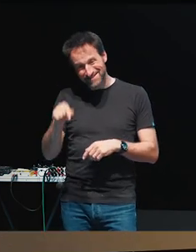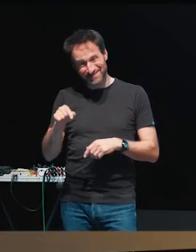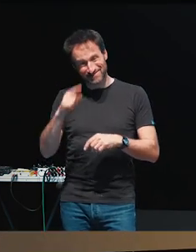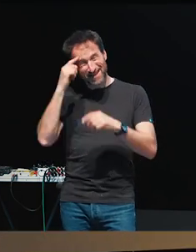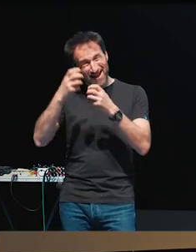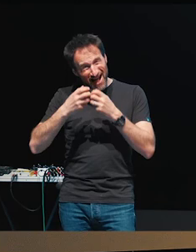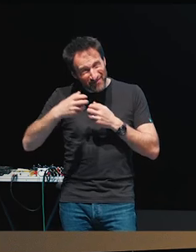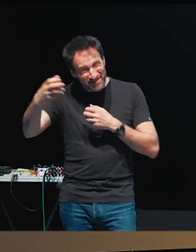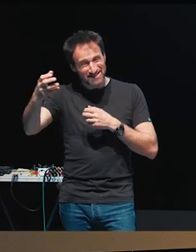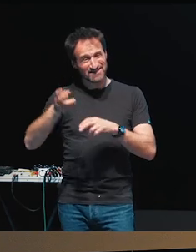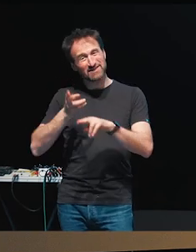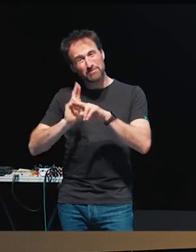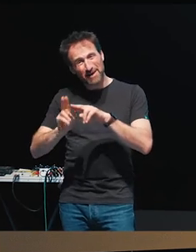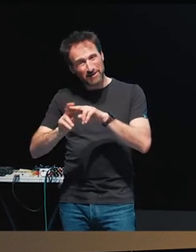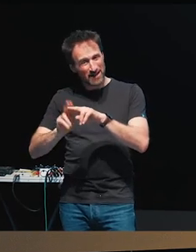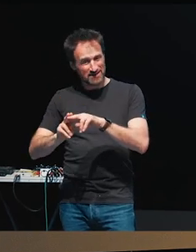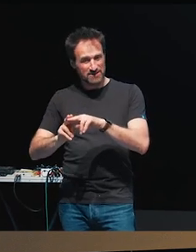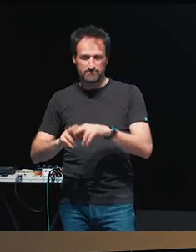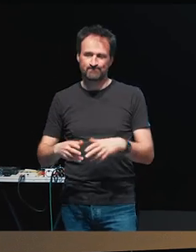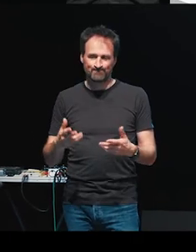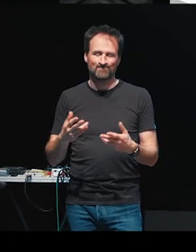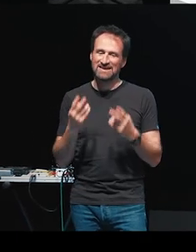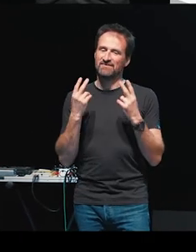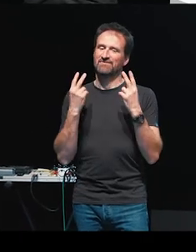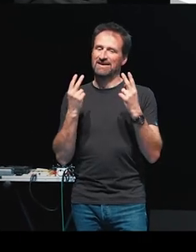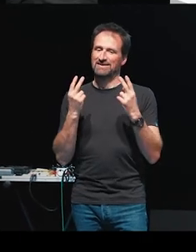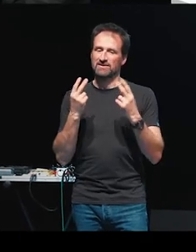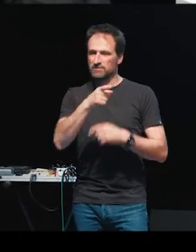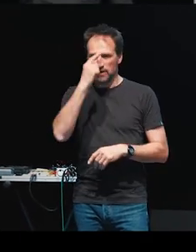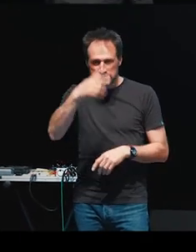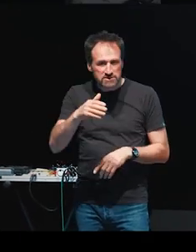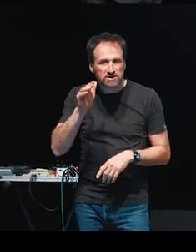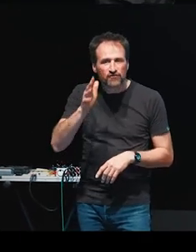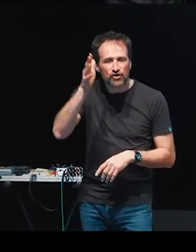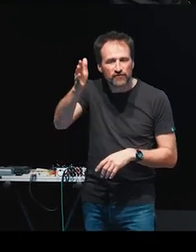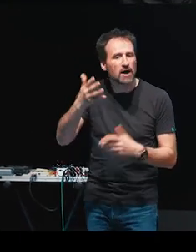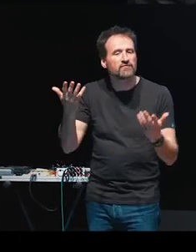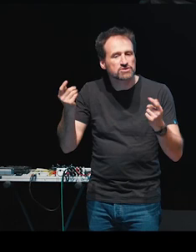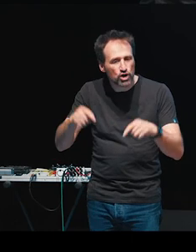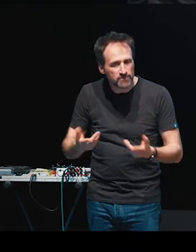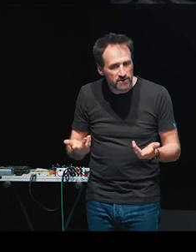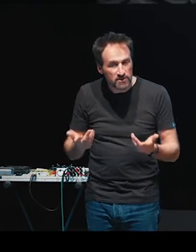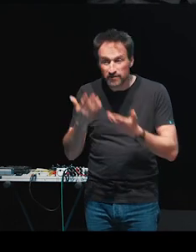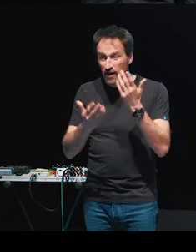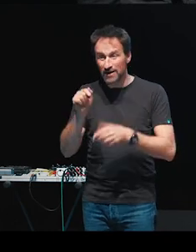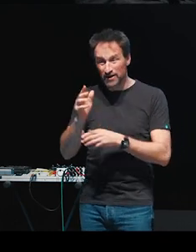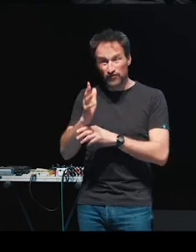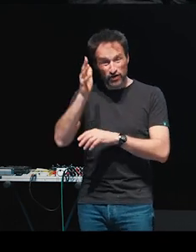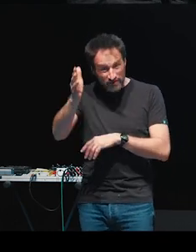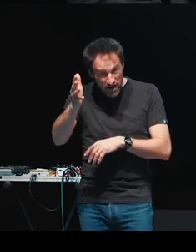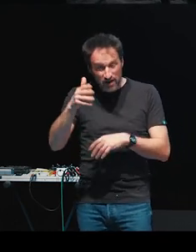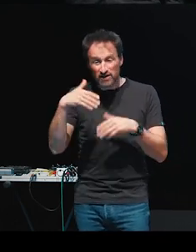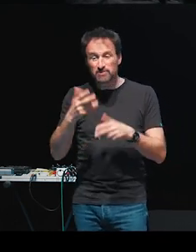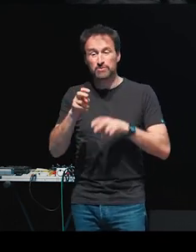vital because no one knows what we will have in 5 years. Perhaps in 5 years there is a use case